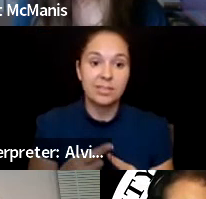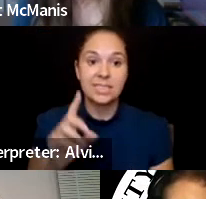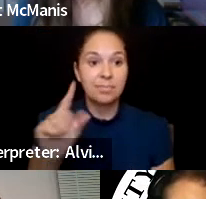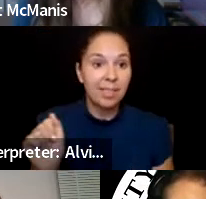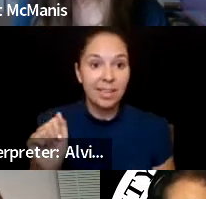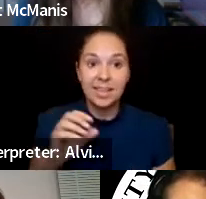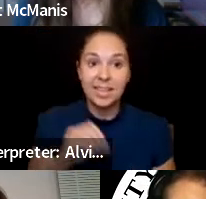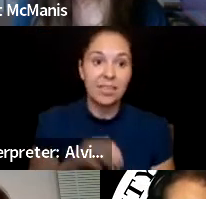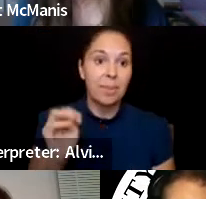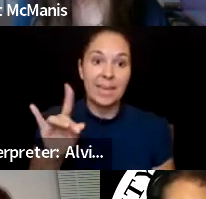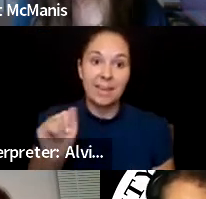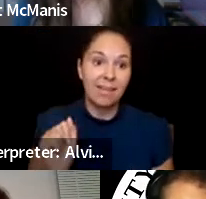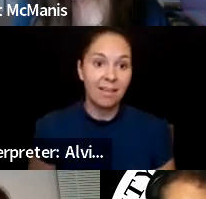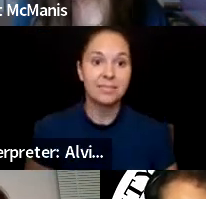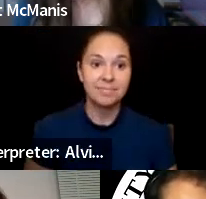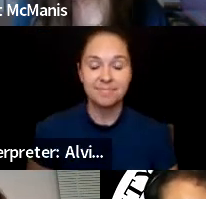disability in the media.